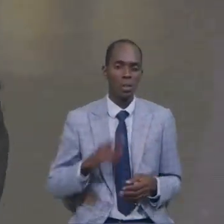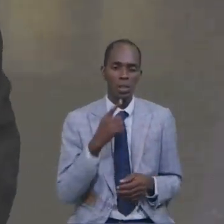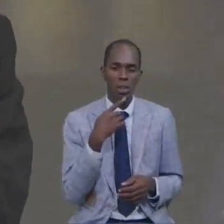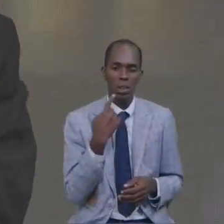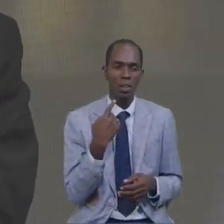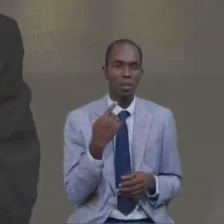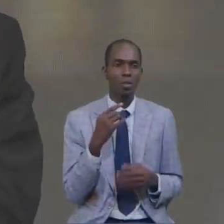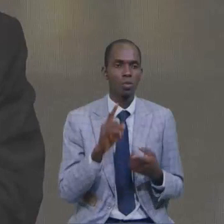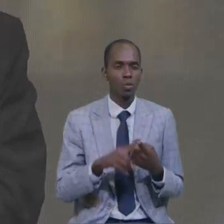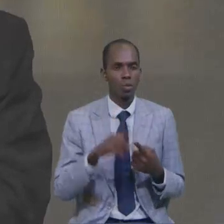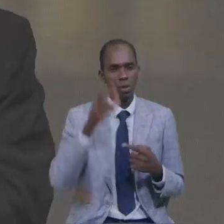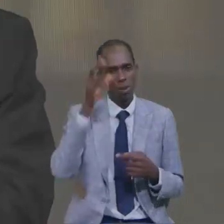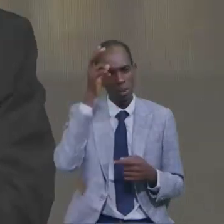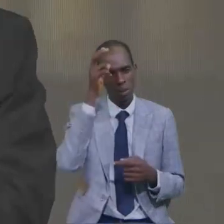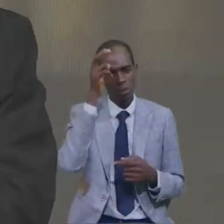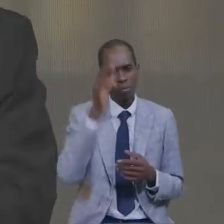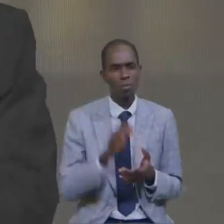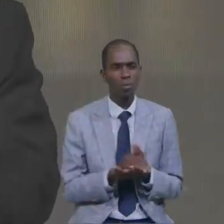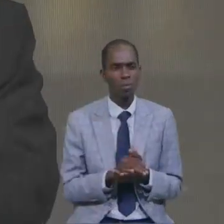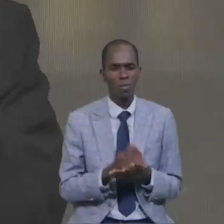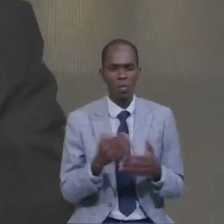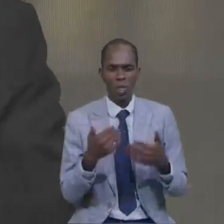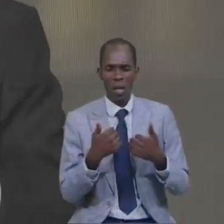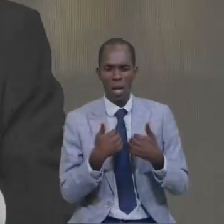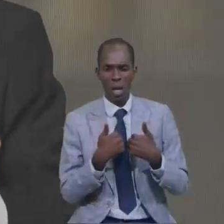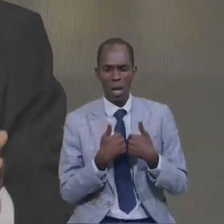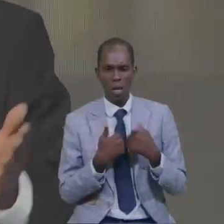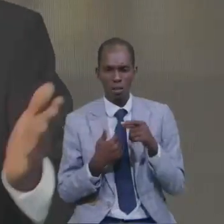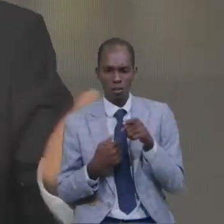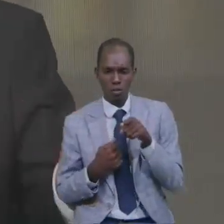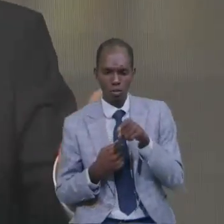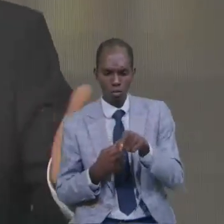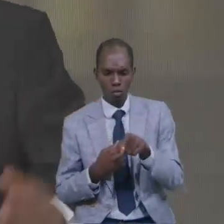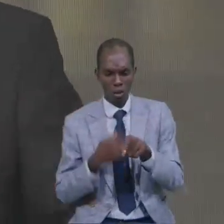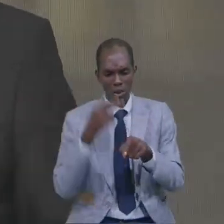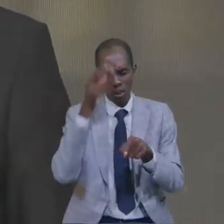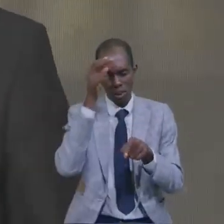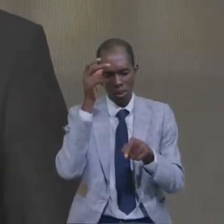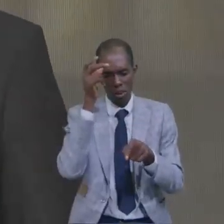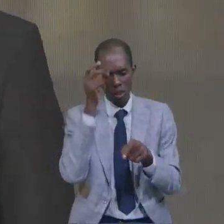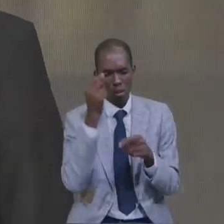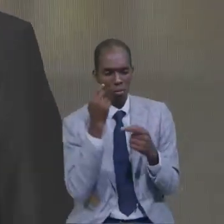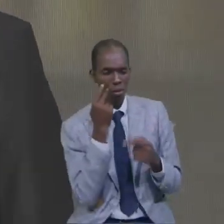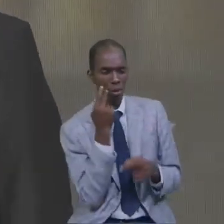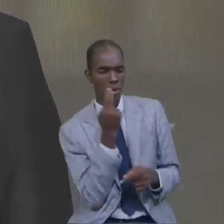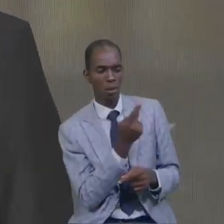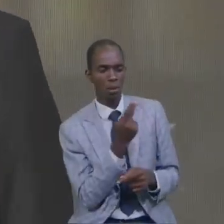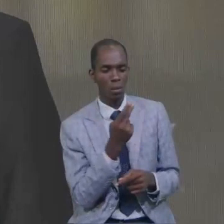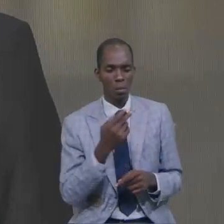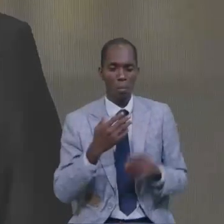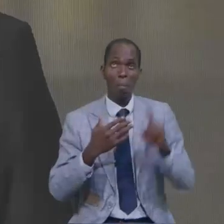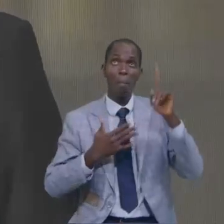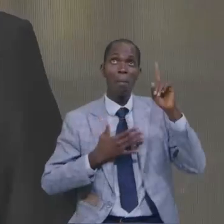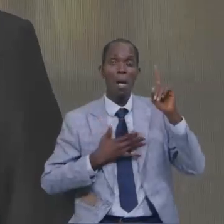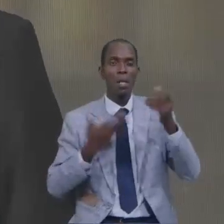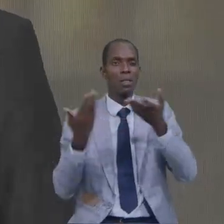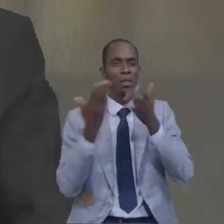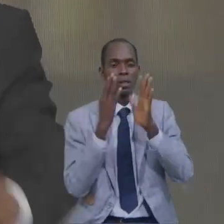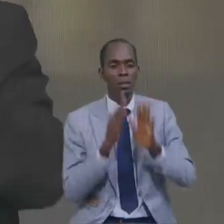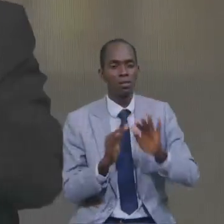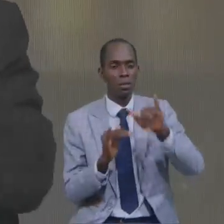servant Job, that there is none like him in the